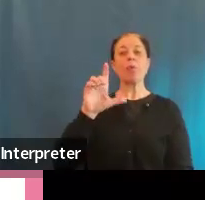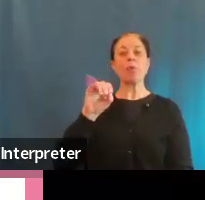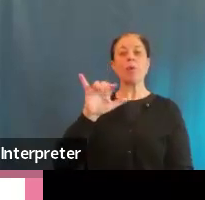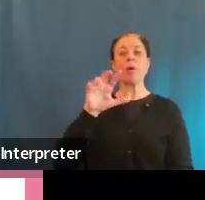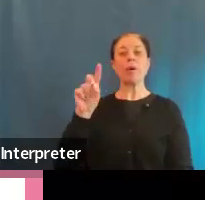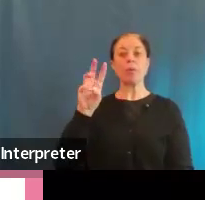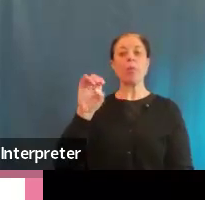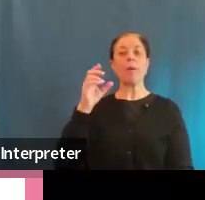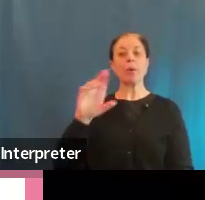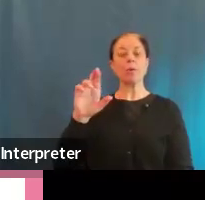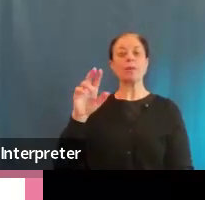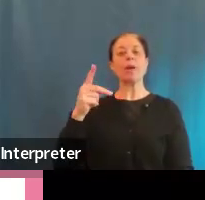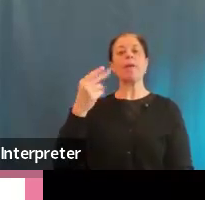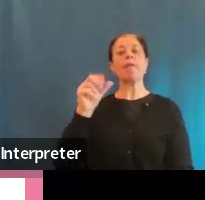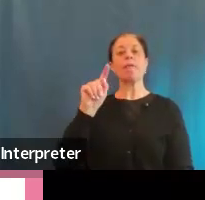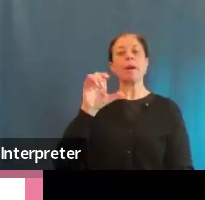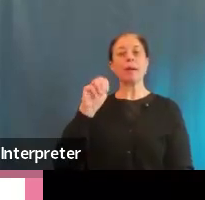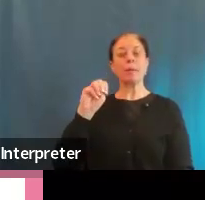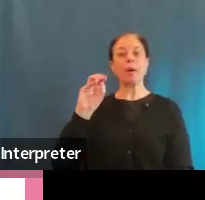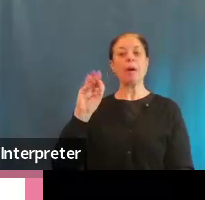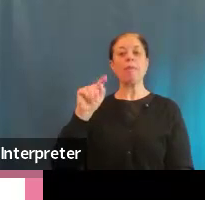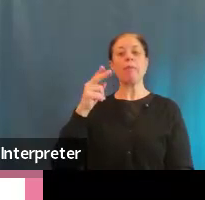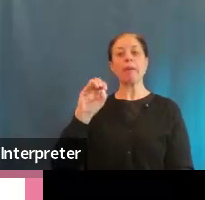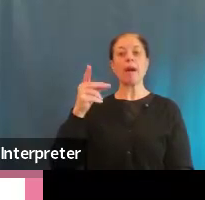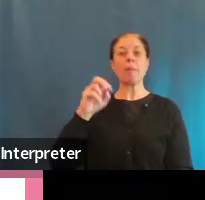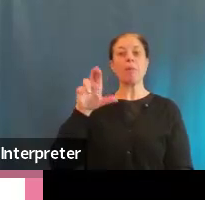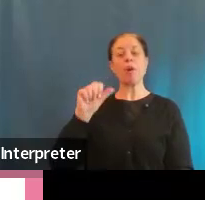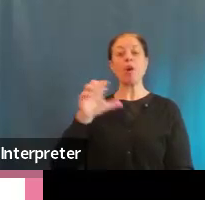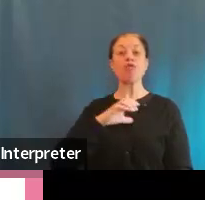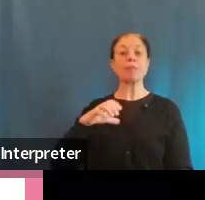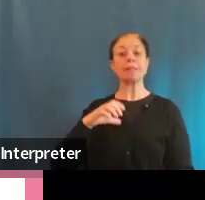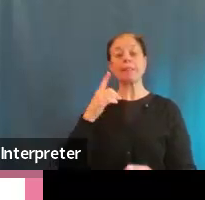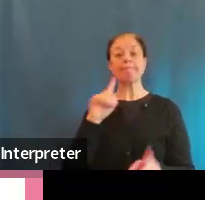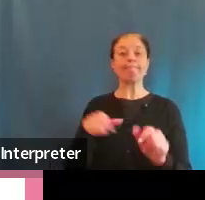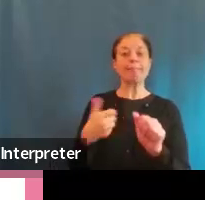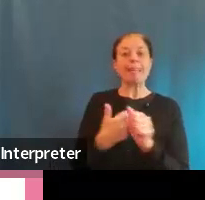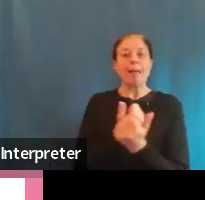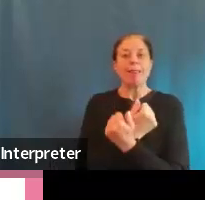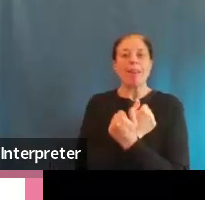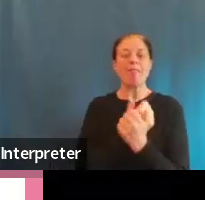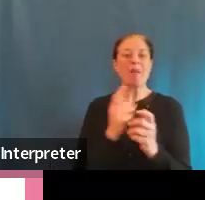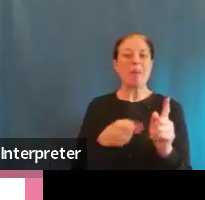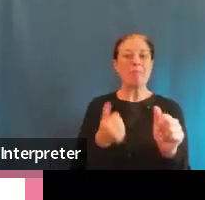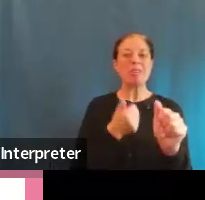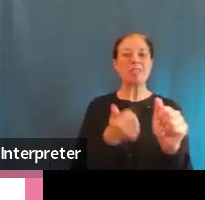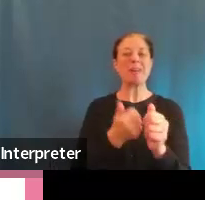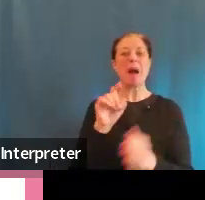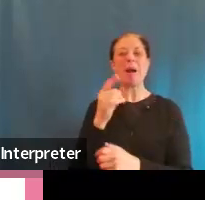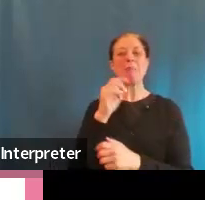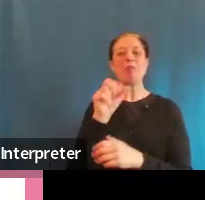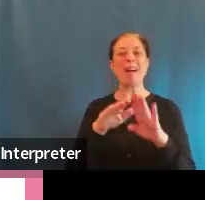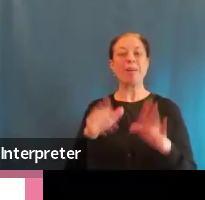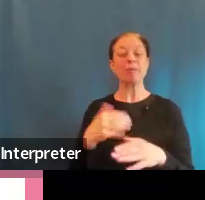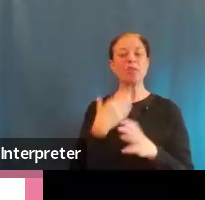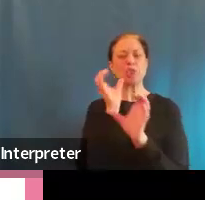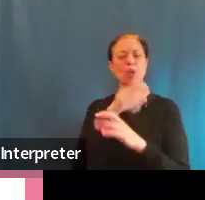Opera, spotlighting Christine as she rises to fame while torn between love, ambition, and the haunting secrets of the opera house. Our Strange